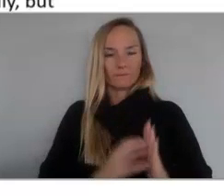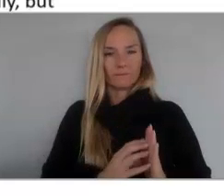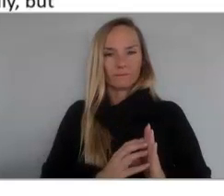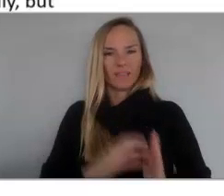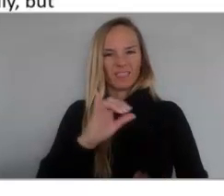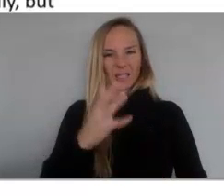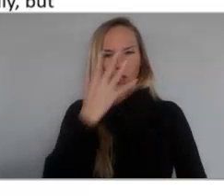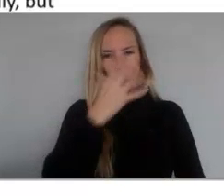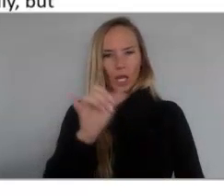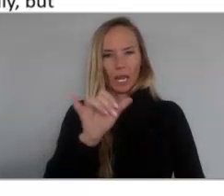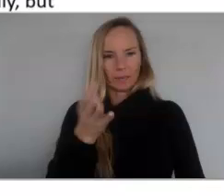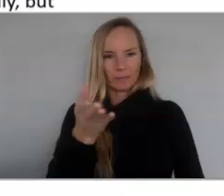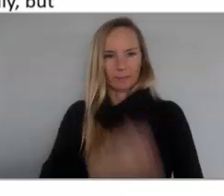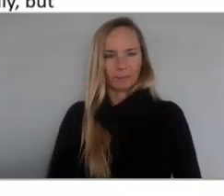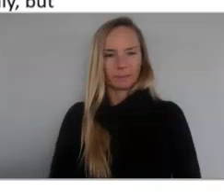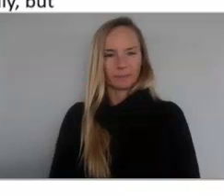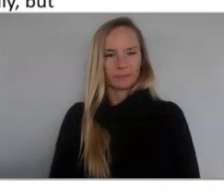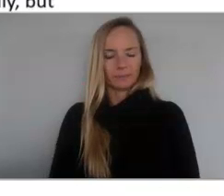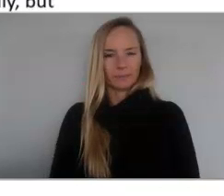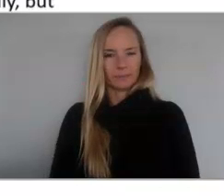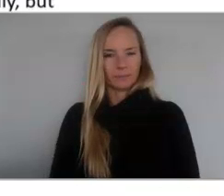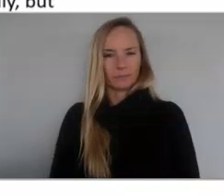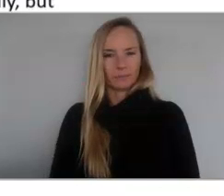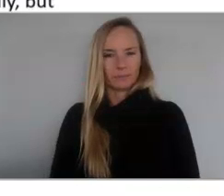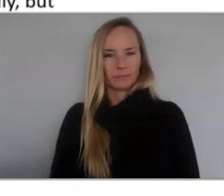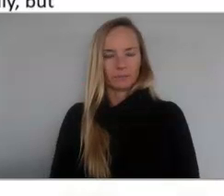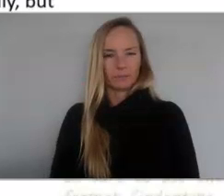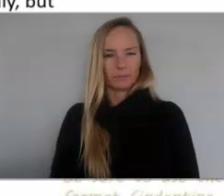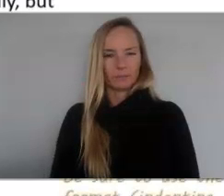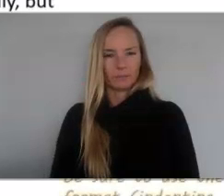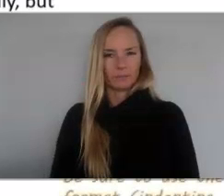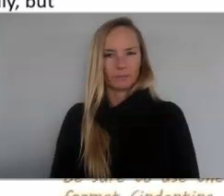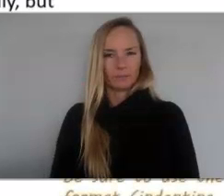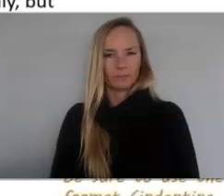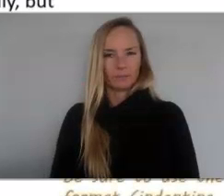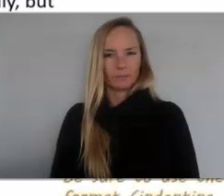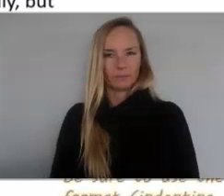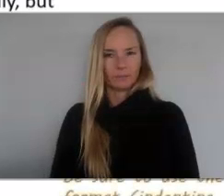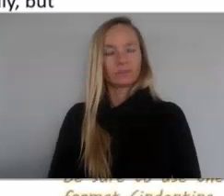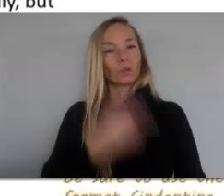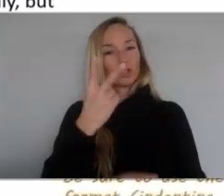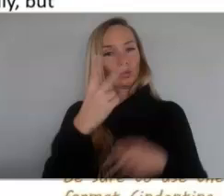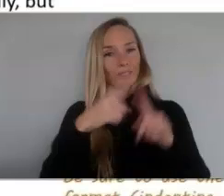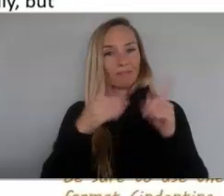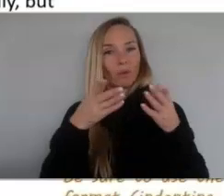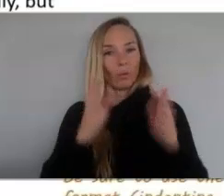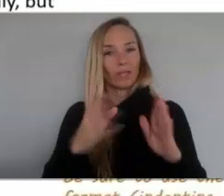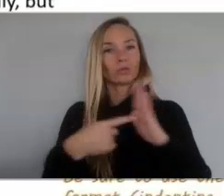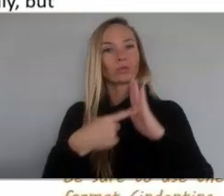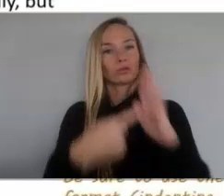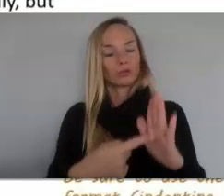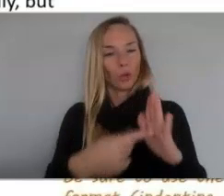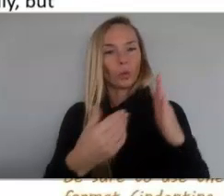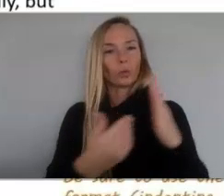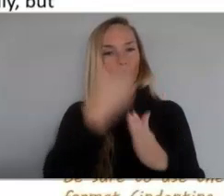by putting several spaces in front of the first word of the paragraphs. So there are the 2 ways to clearly show where each